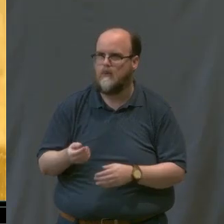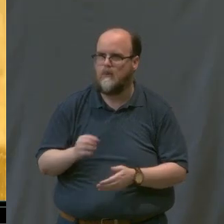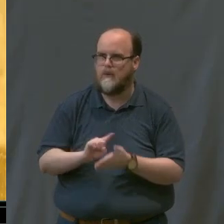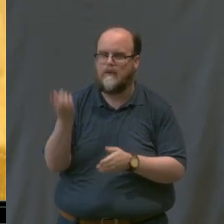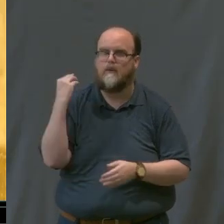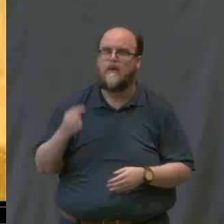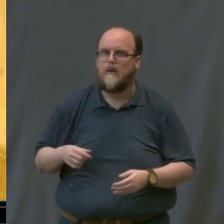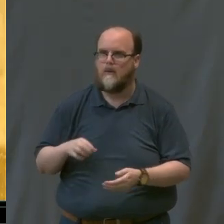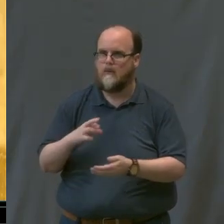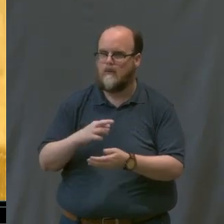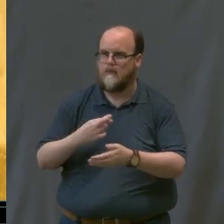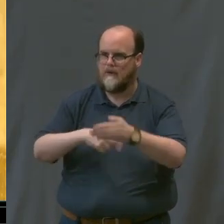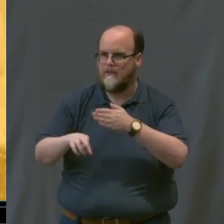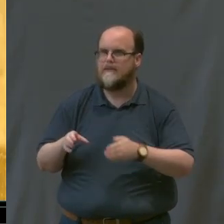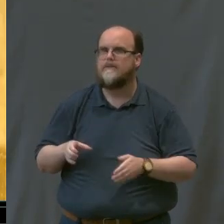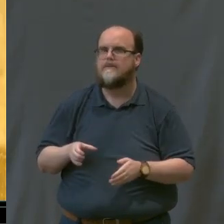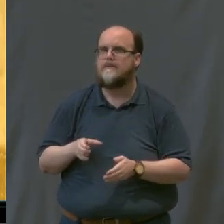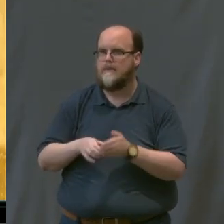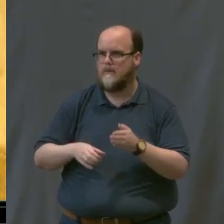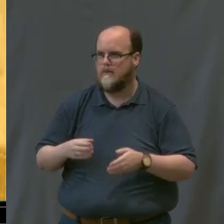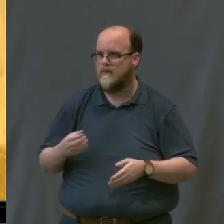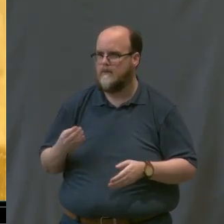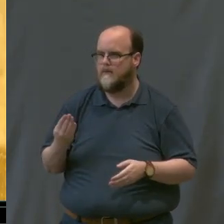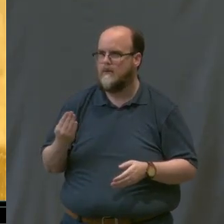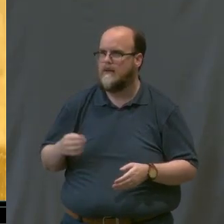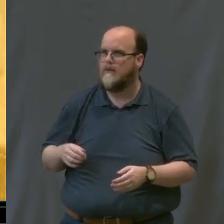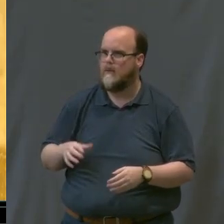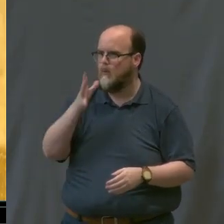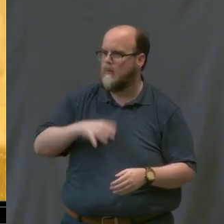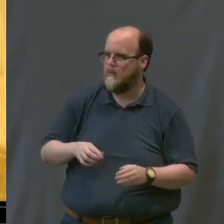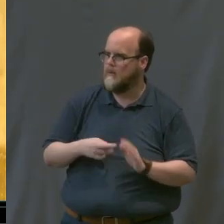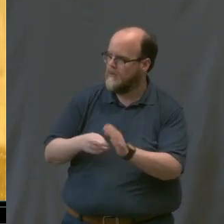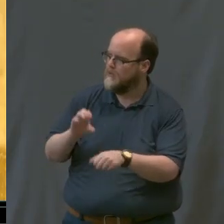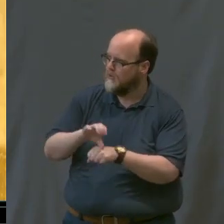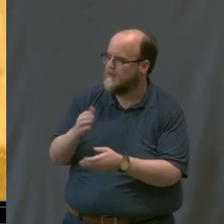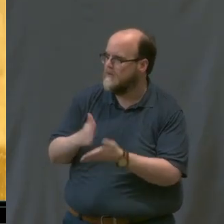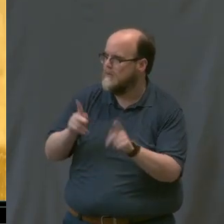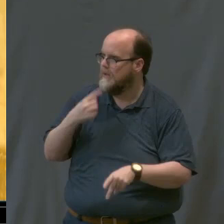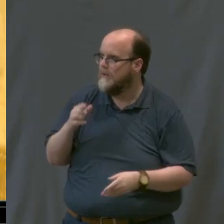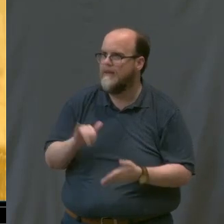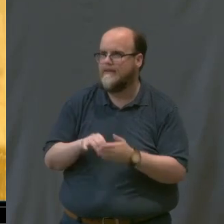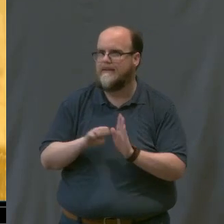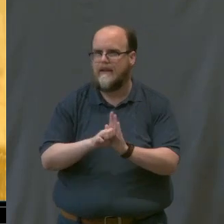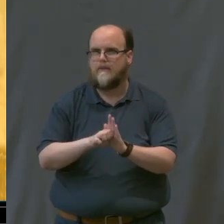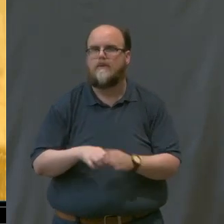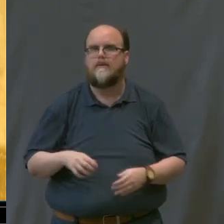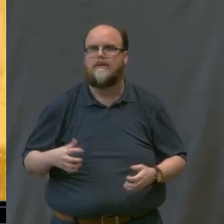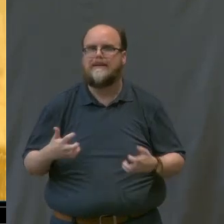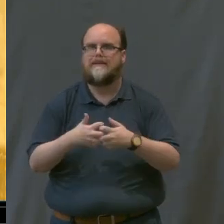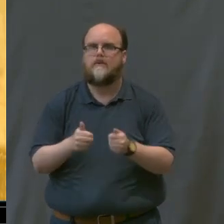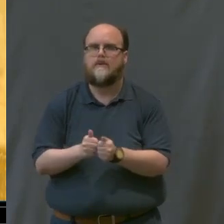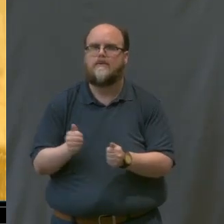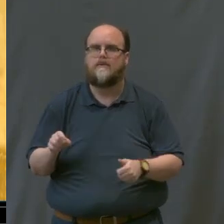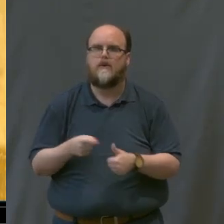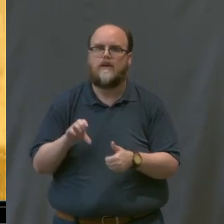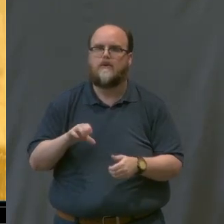verse 14. The woman was representing the church, some people say. That's an example of where you're consistent with first century